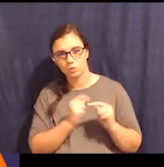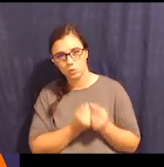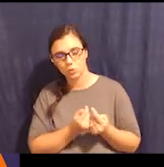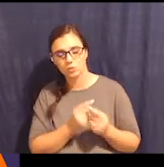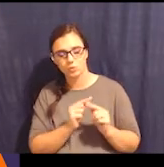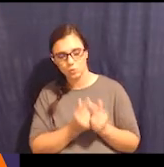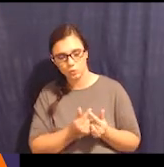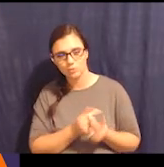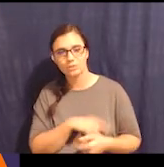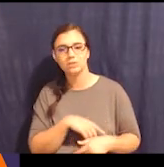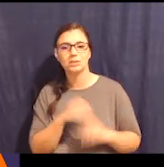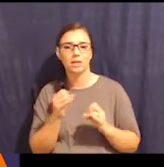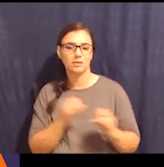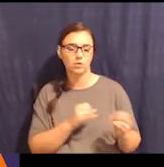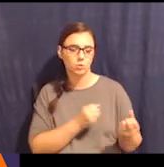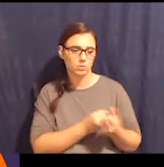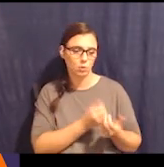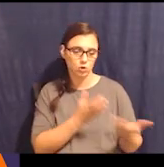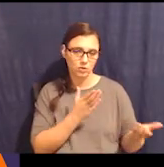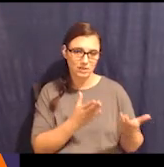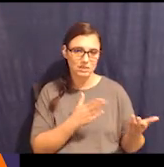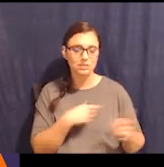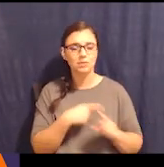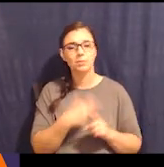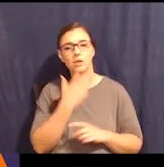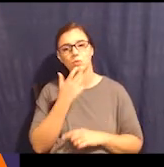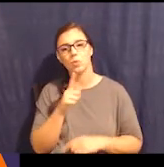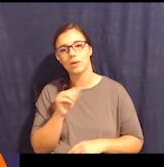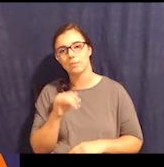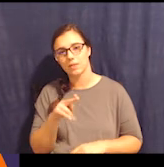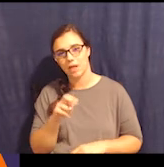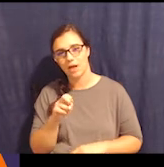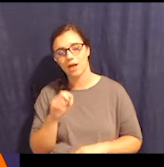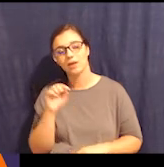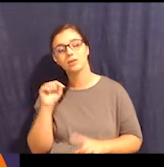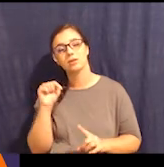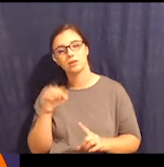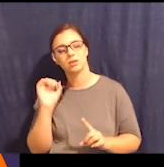Warmline, can be found online at